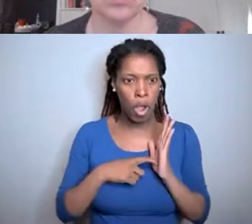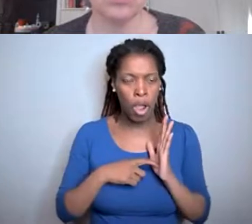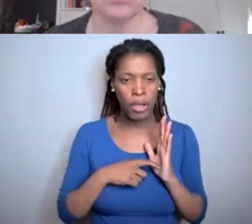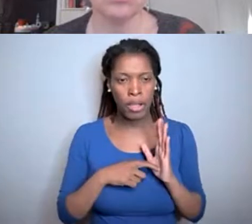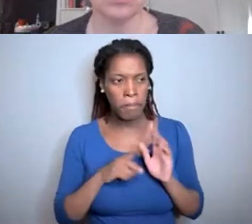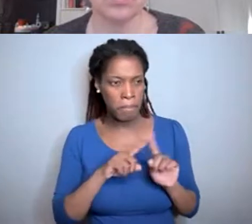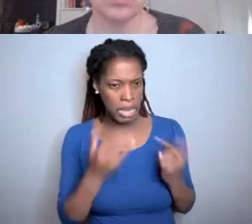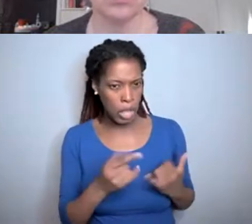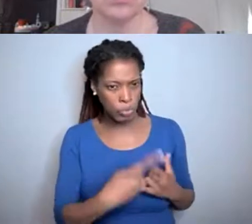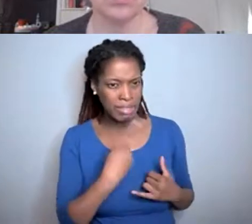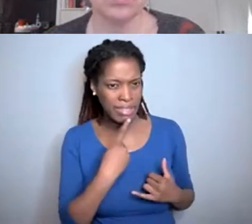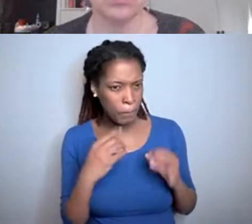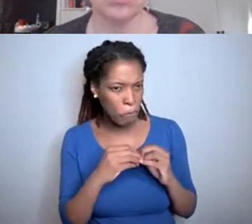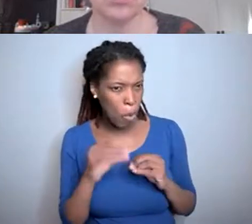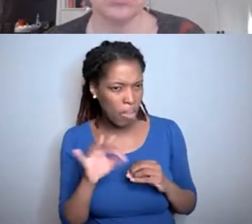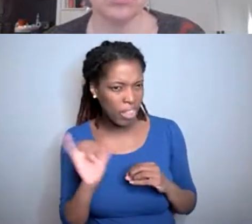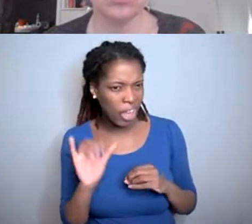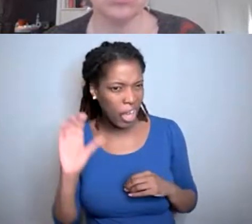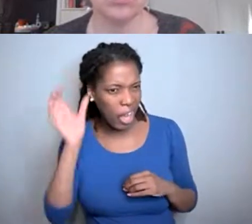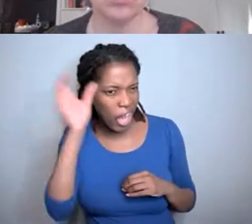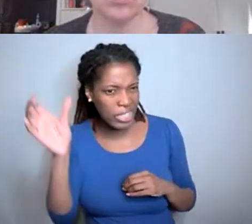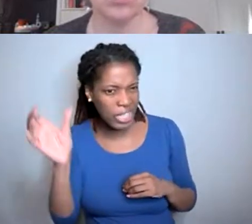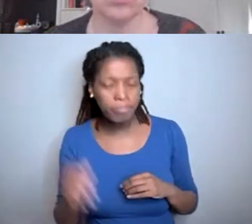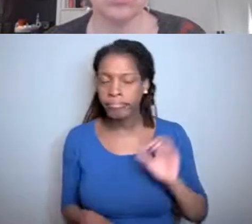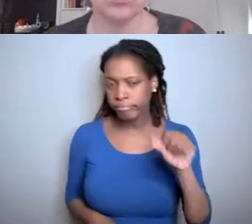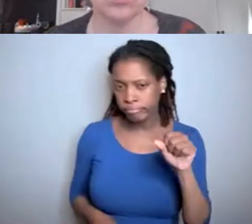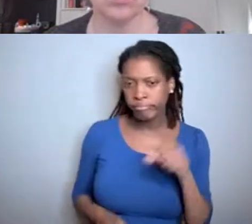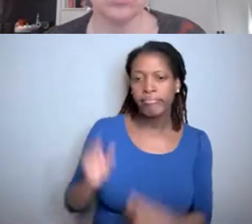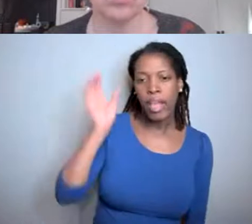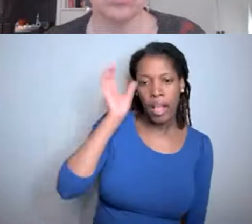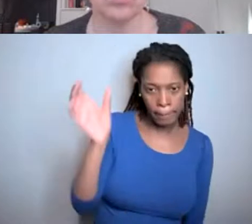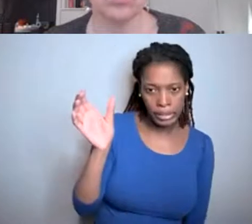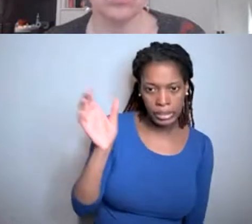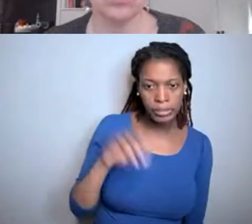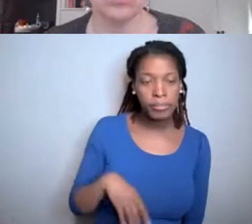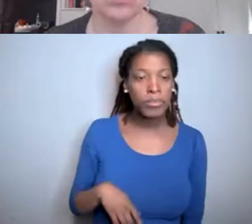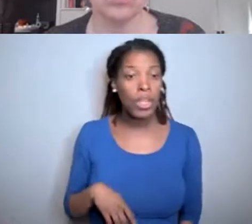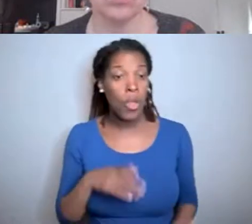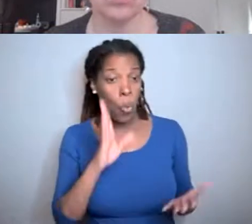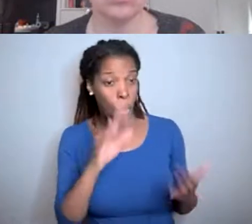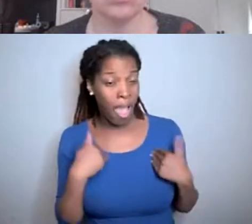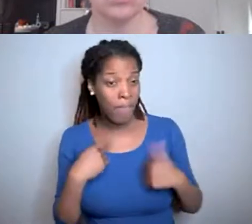um will there be time and compensation to refine the final design